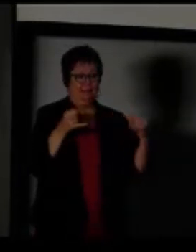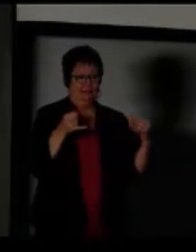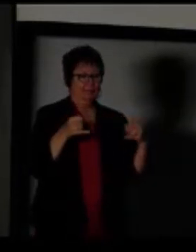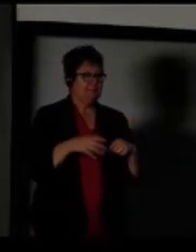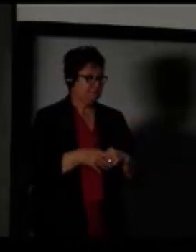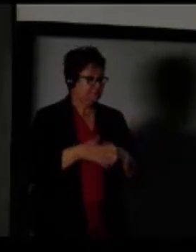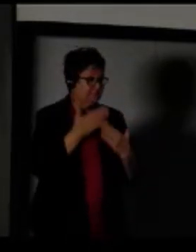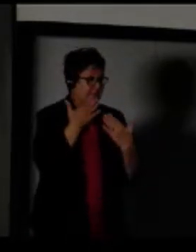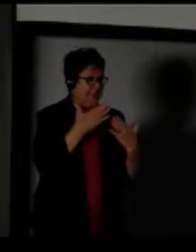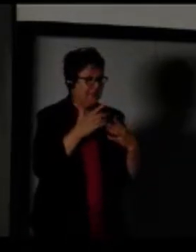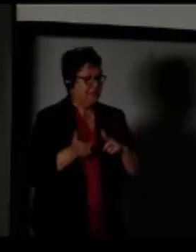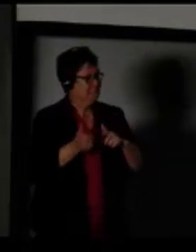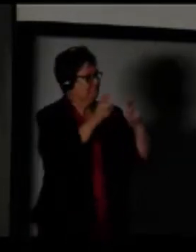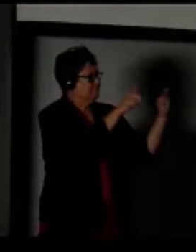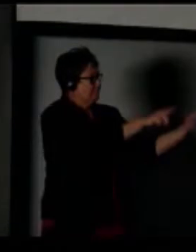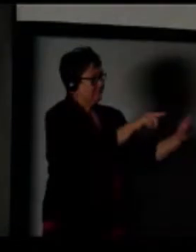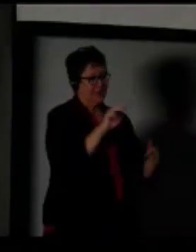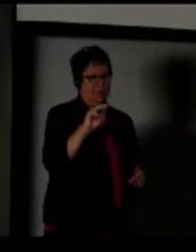And now, Matilda.